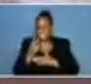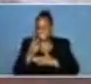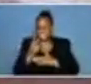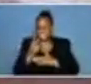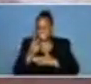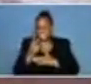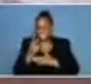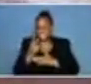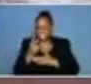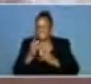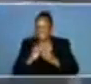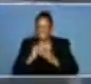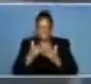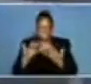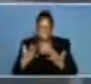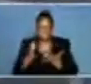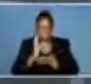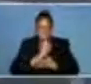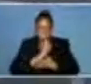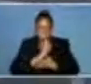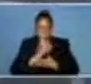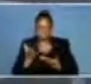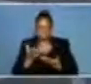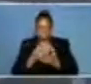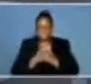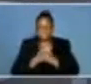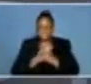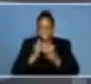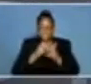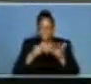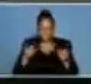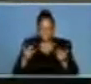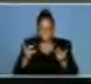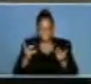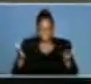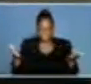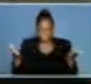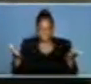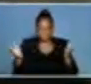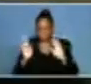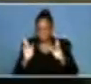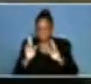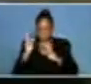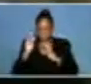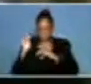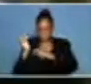and I think everything would be fine. So everything's seemingly in place for softball as they look